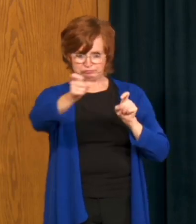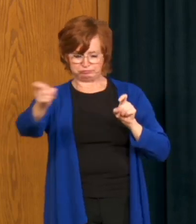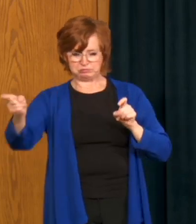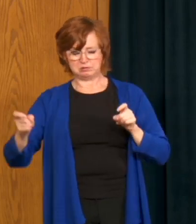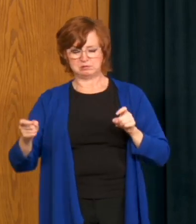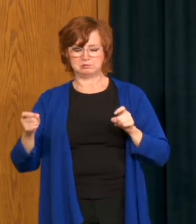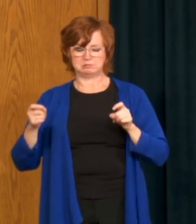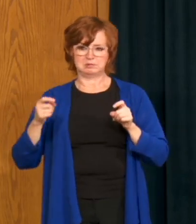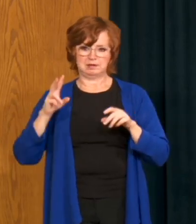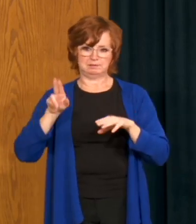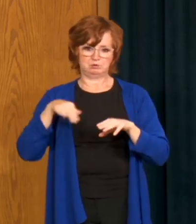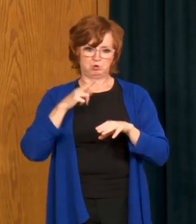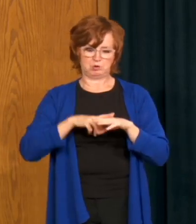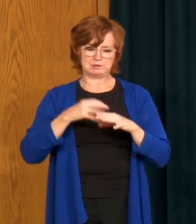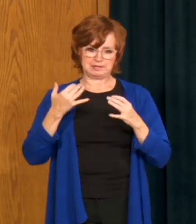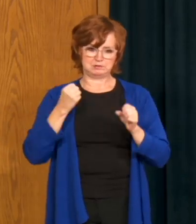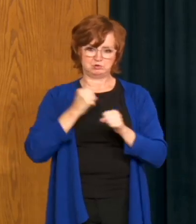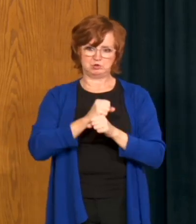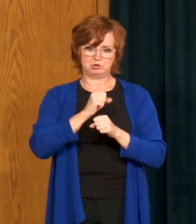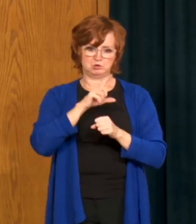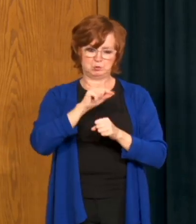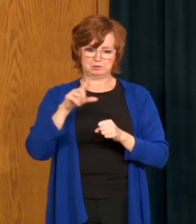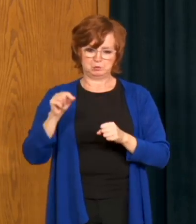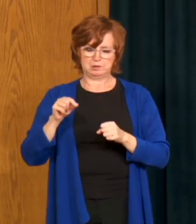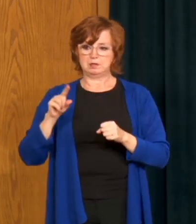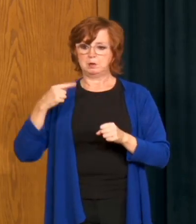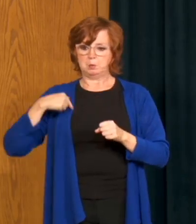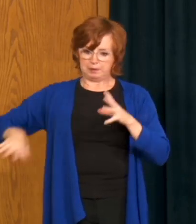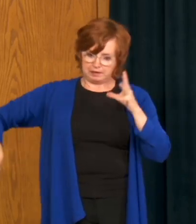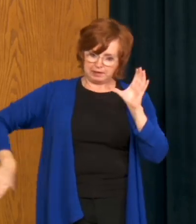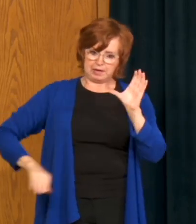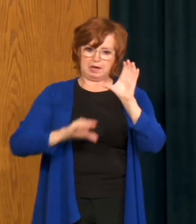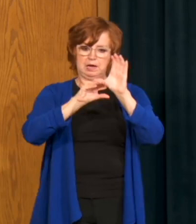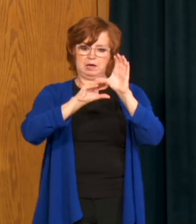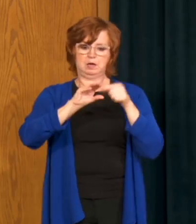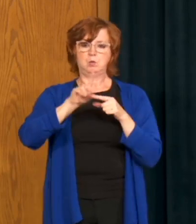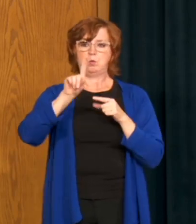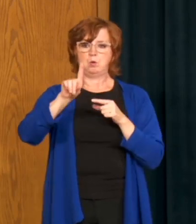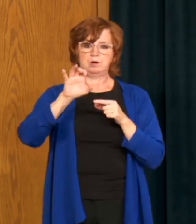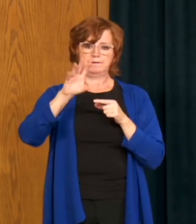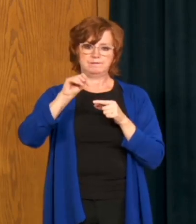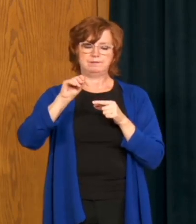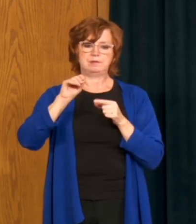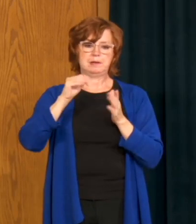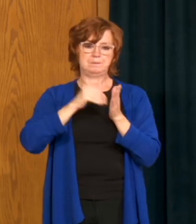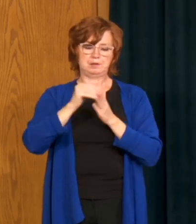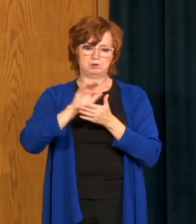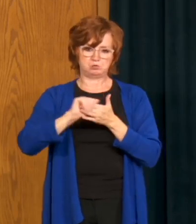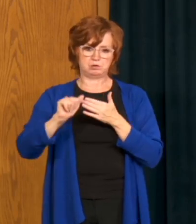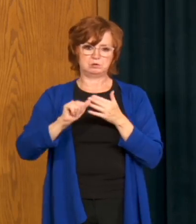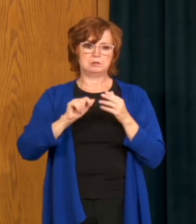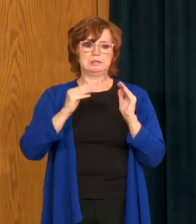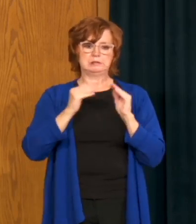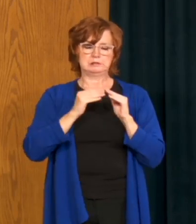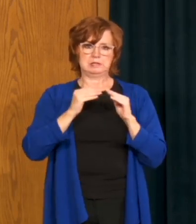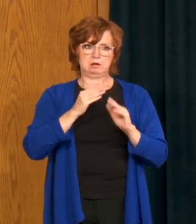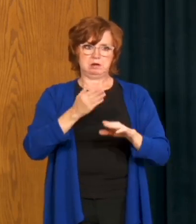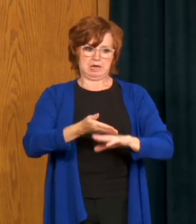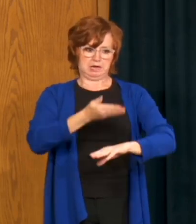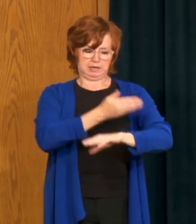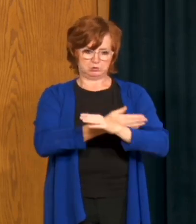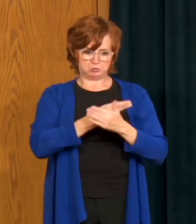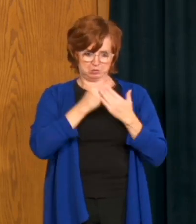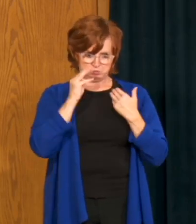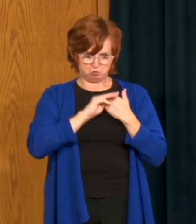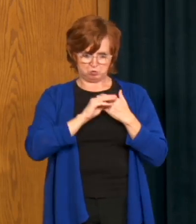year with an additional $150 million in the municipal economic enhancement program, which has only